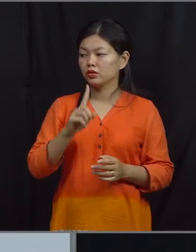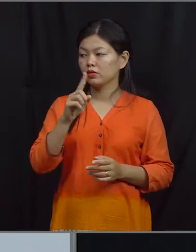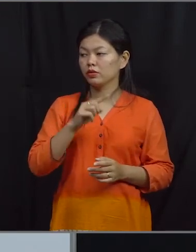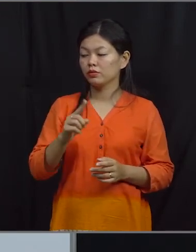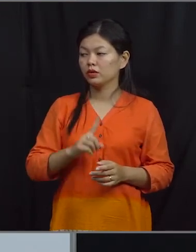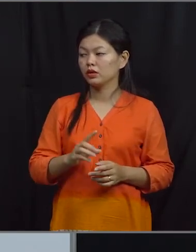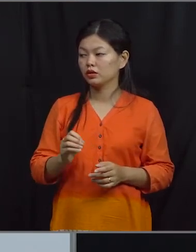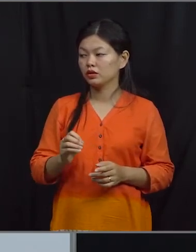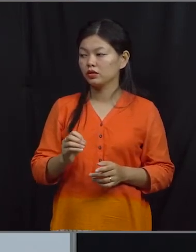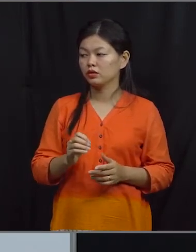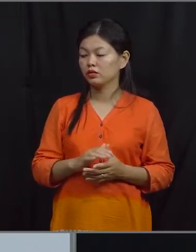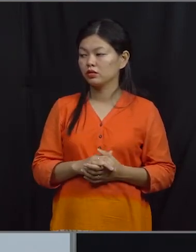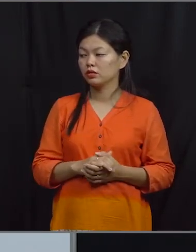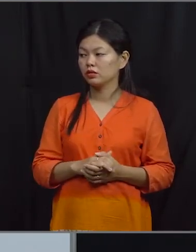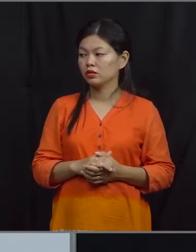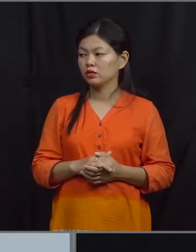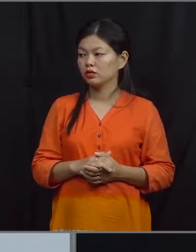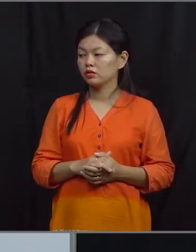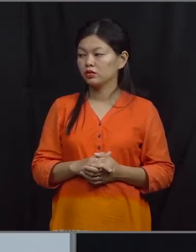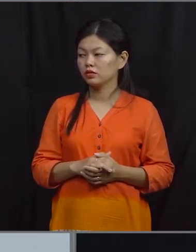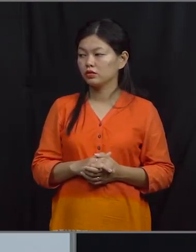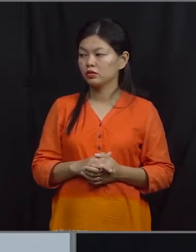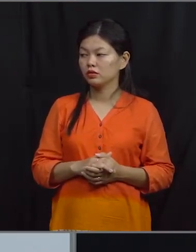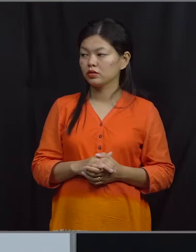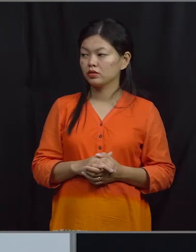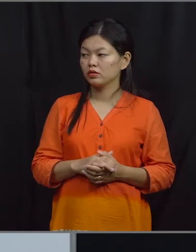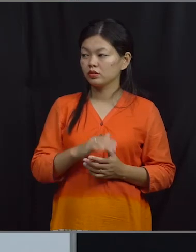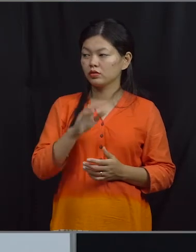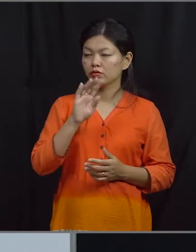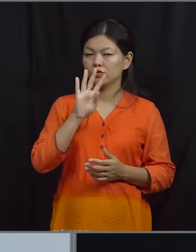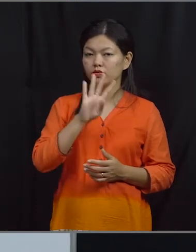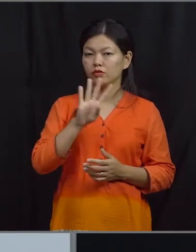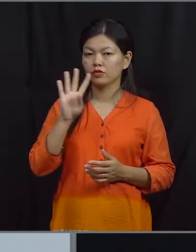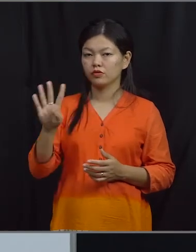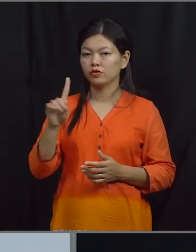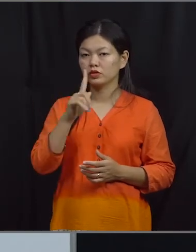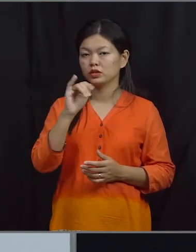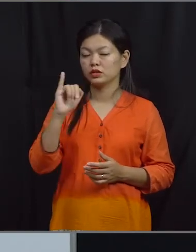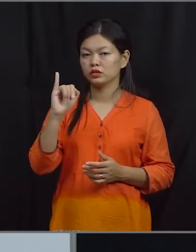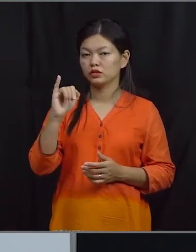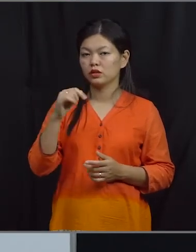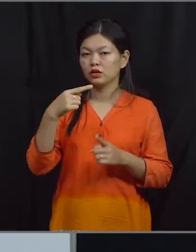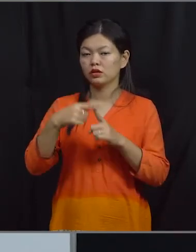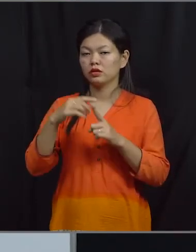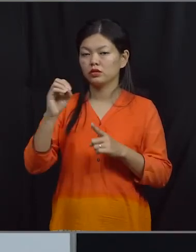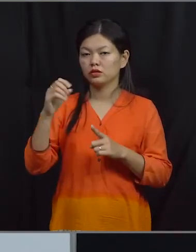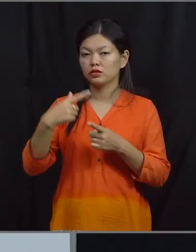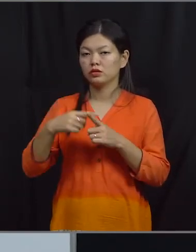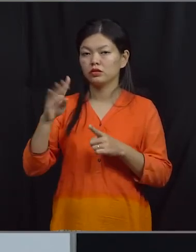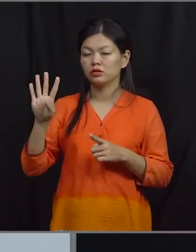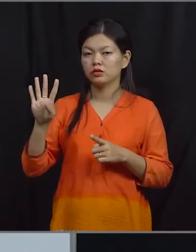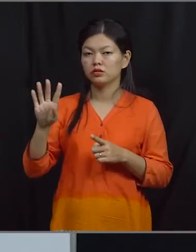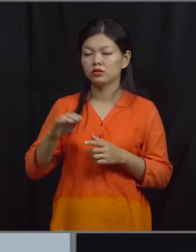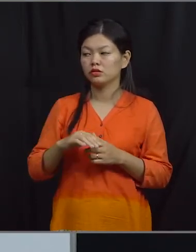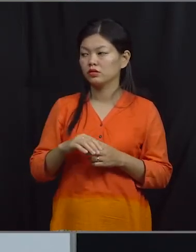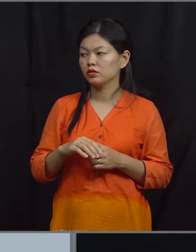One by 10. So here we multiply these two matrices. So 4 4s are 16 plus 0 plus 4